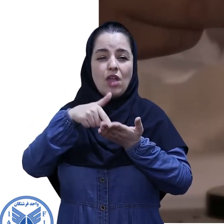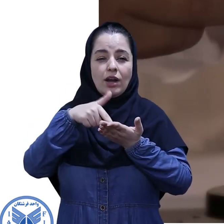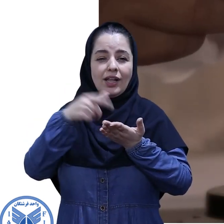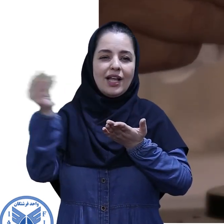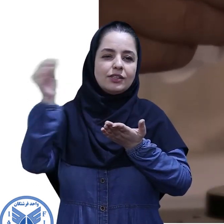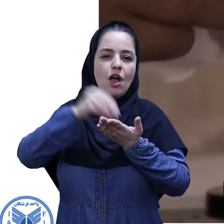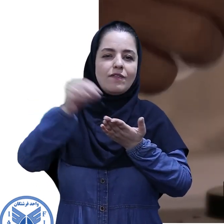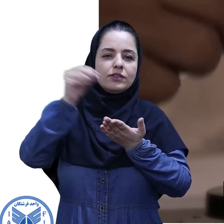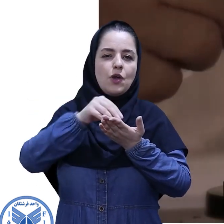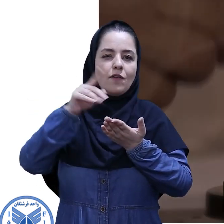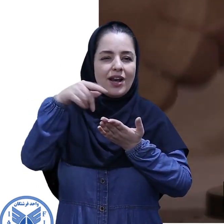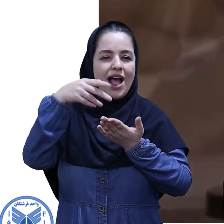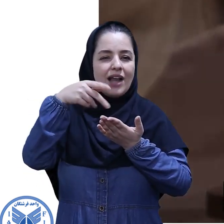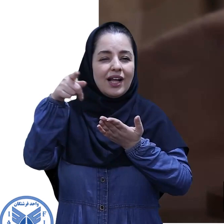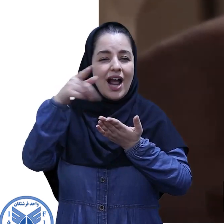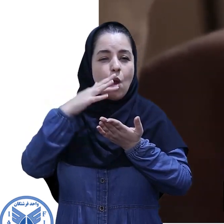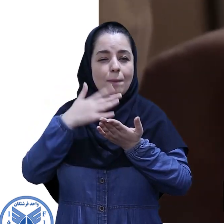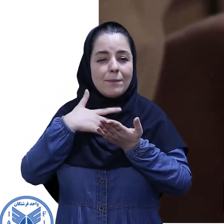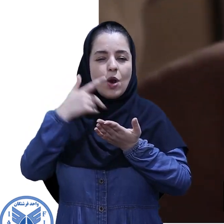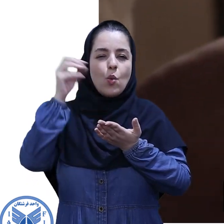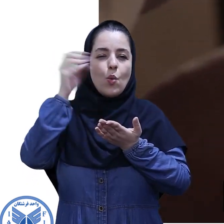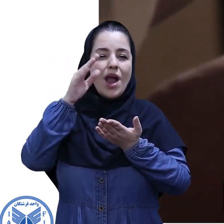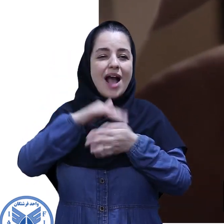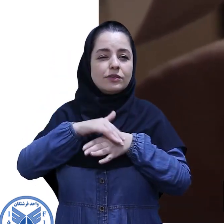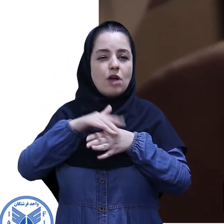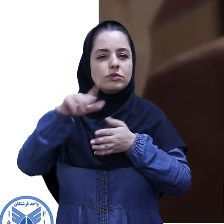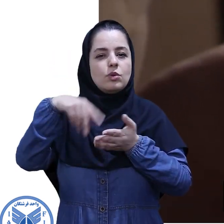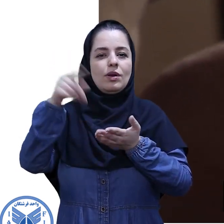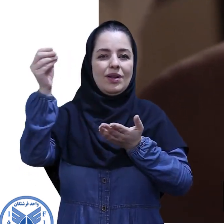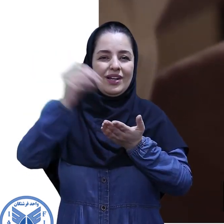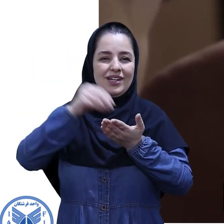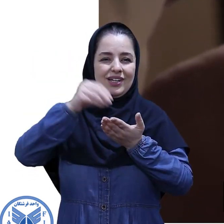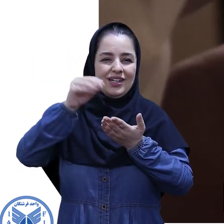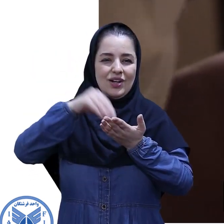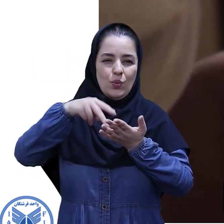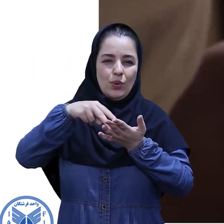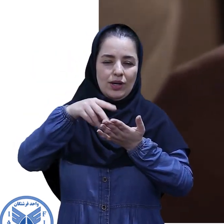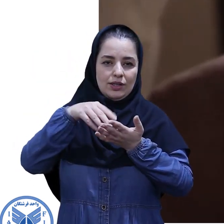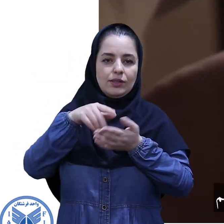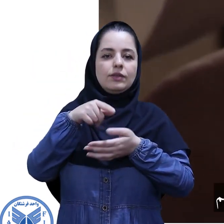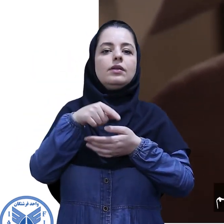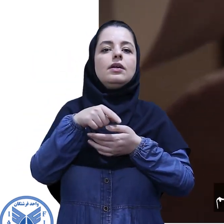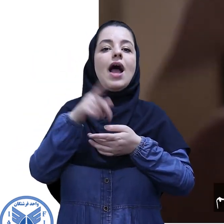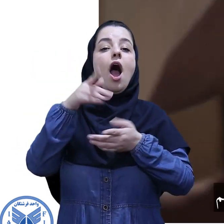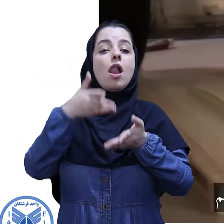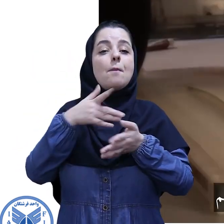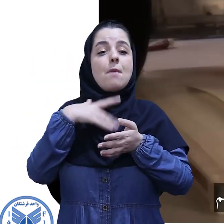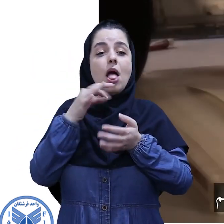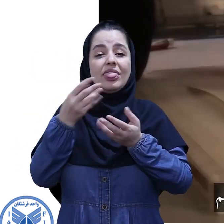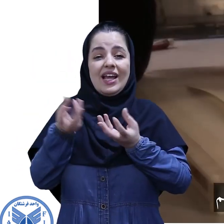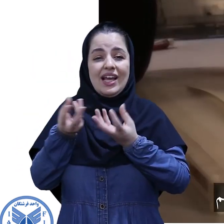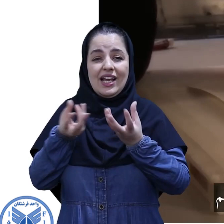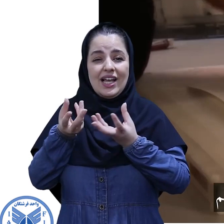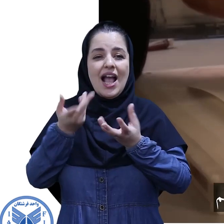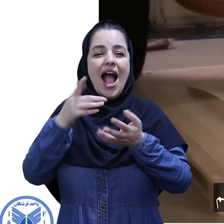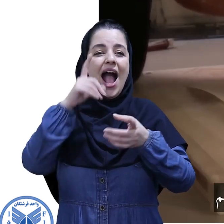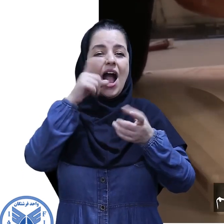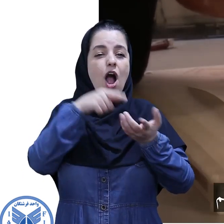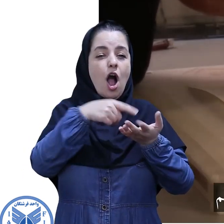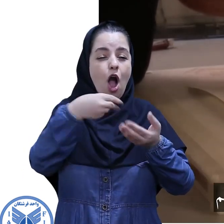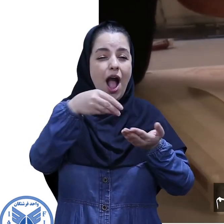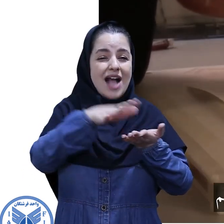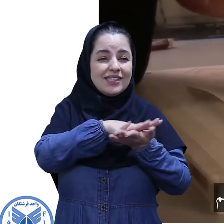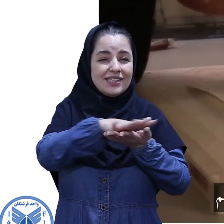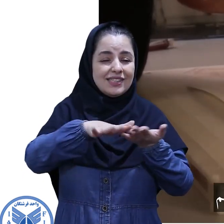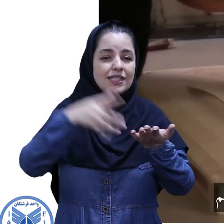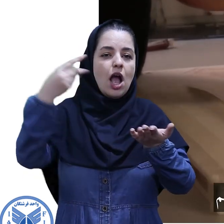pigment into those, and then we sensitize those with chromium salts, we now have a medium